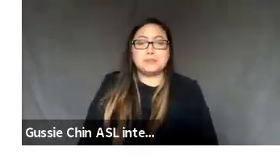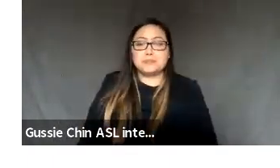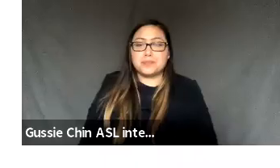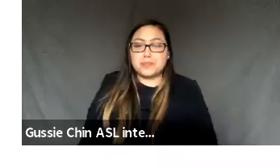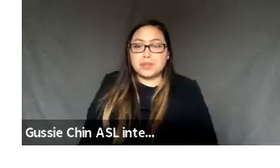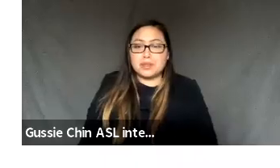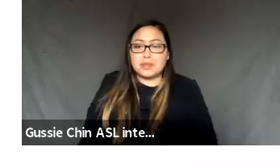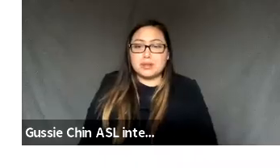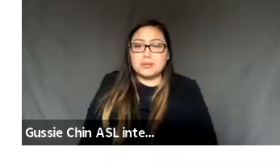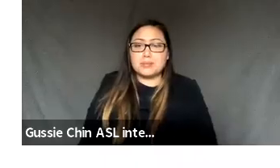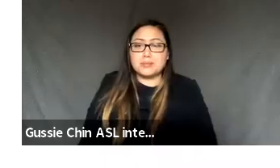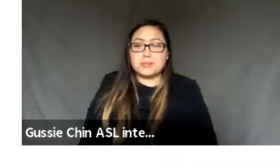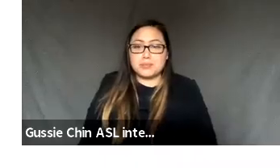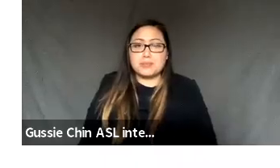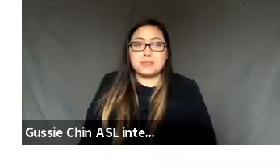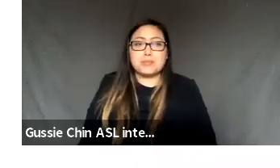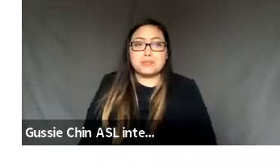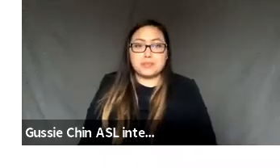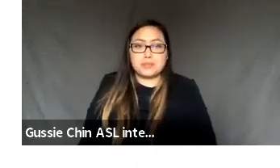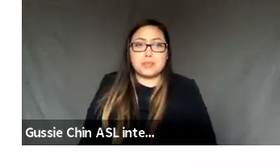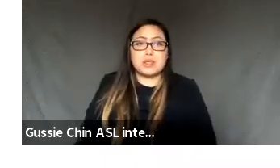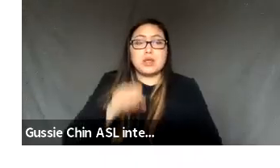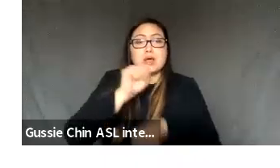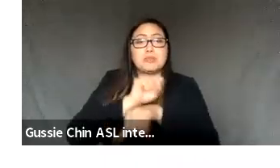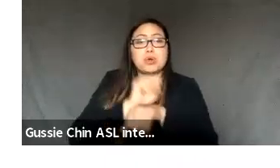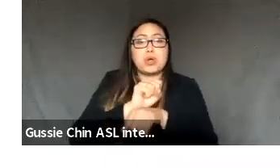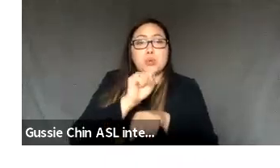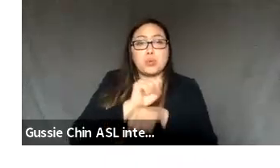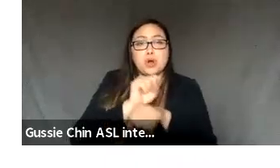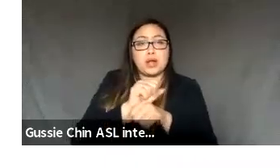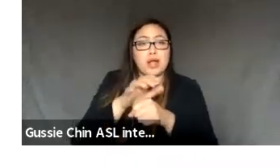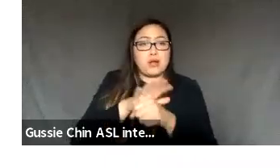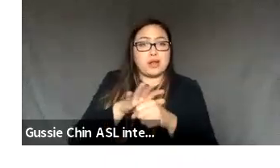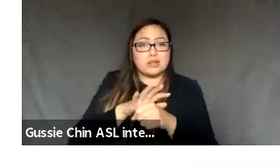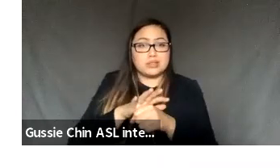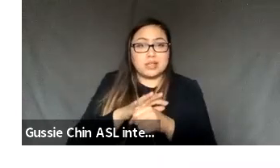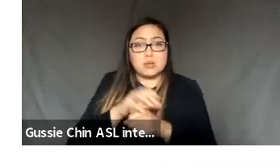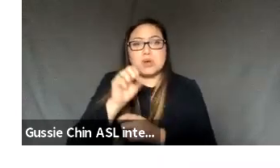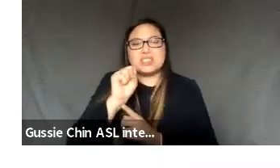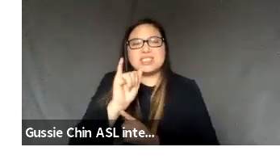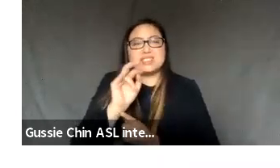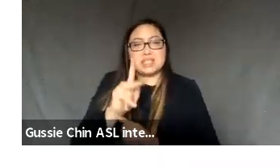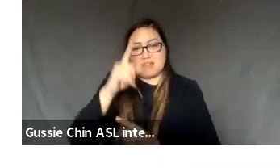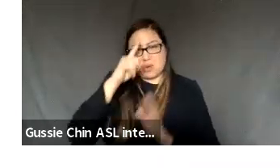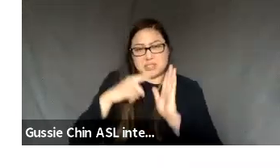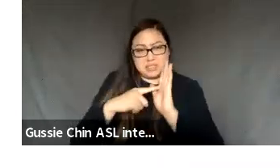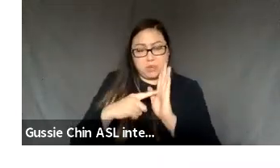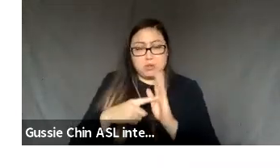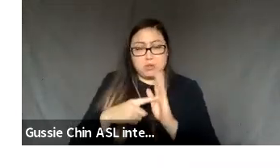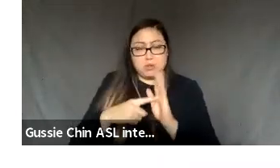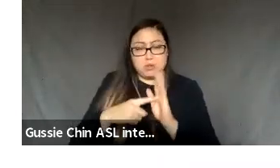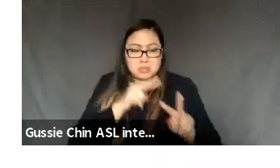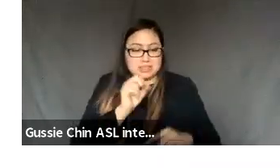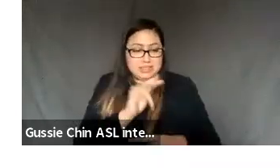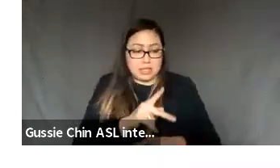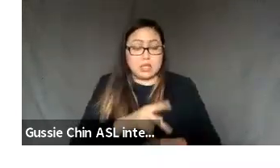So when we talk about employee work areas, let's look at employee work areas and a sink as for an example. So in healthcare